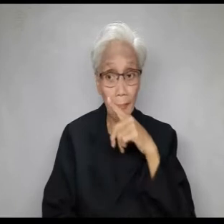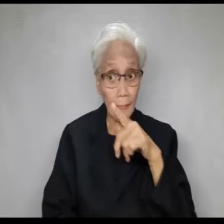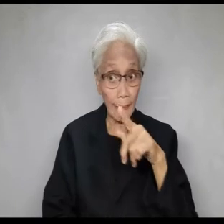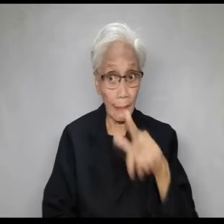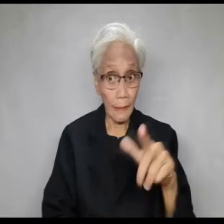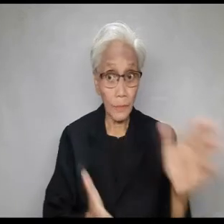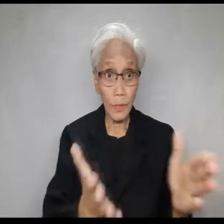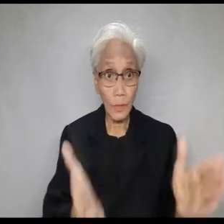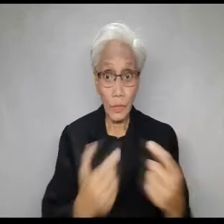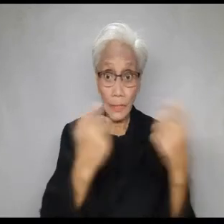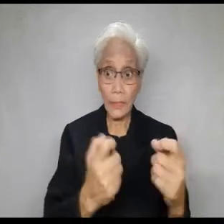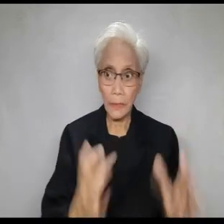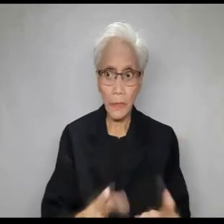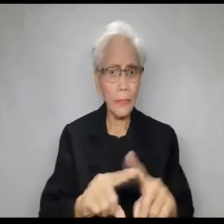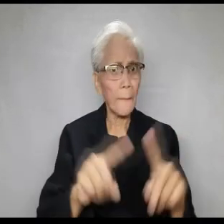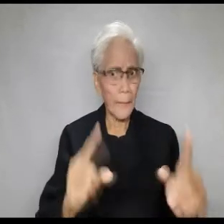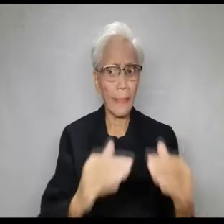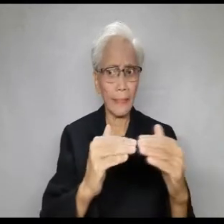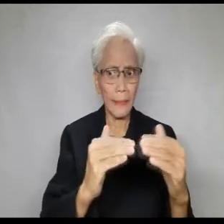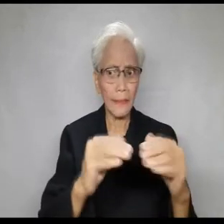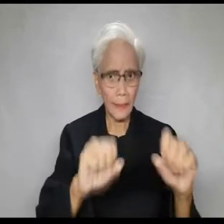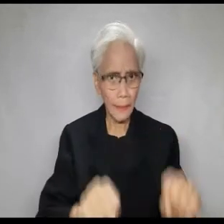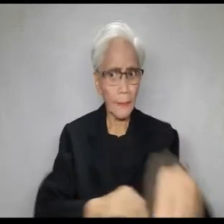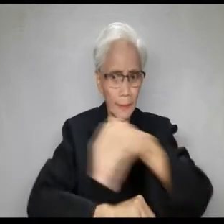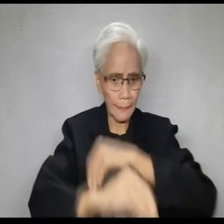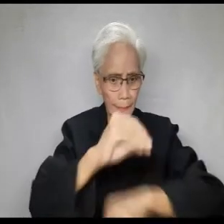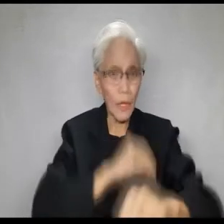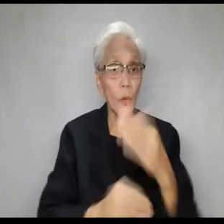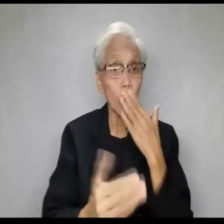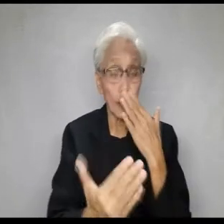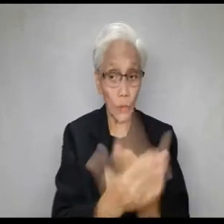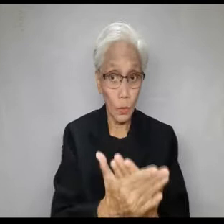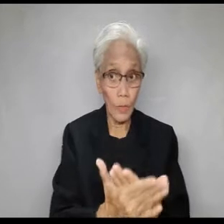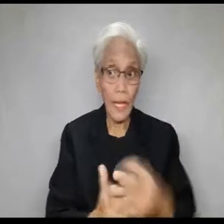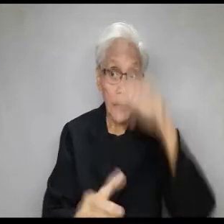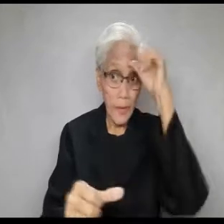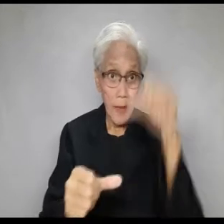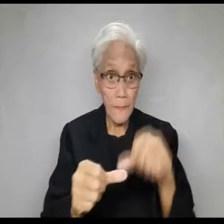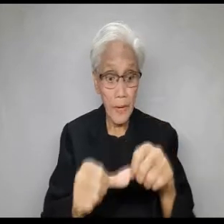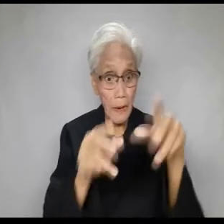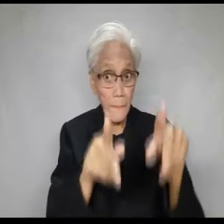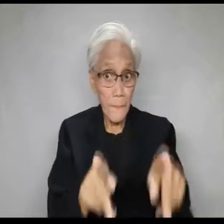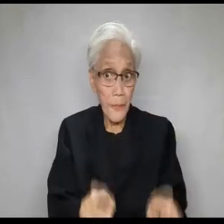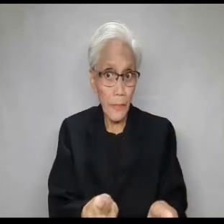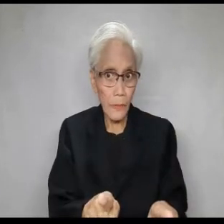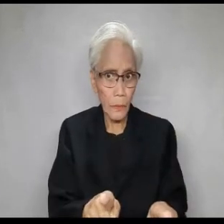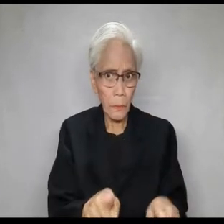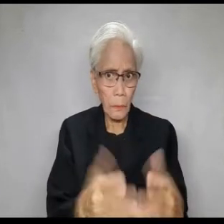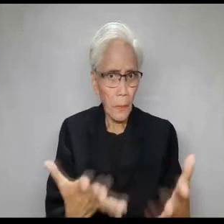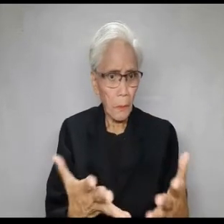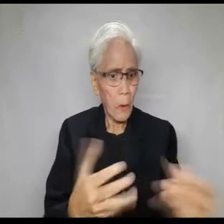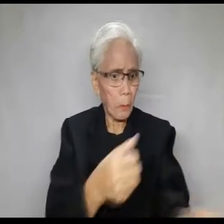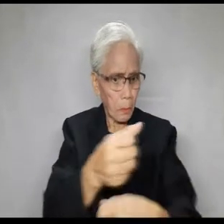pursues sinners, but the just shall be recompensed with good." Remember, a person